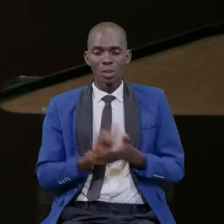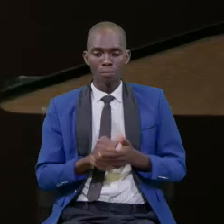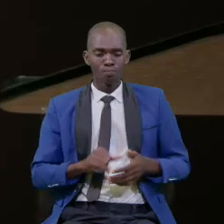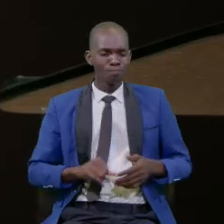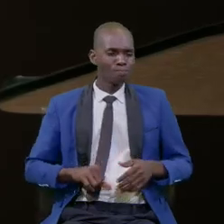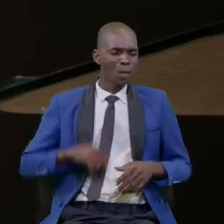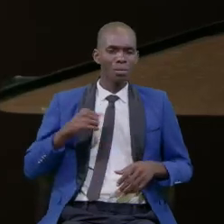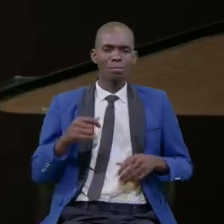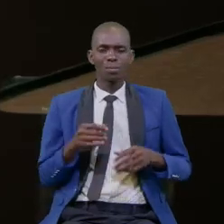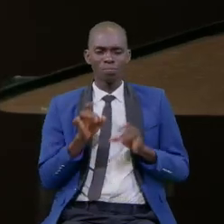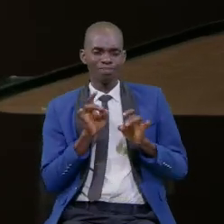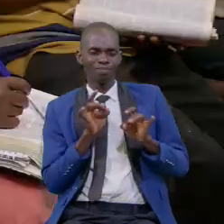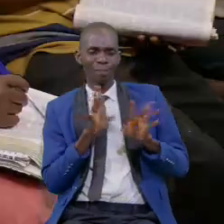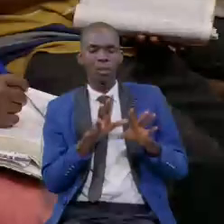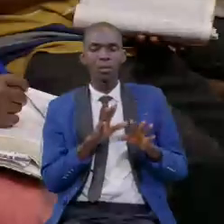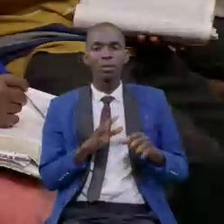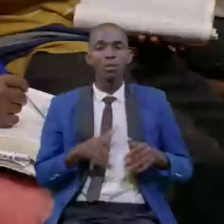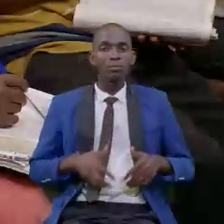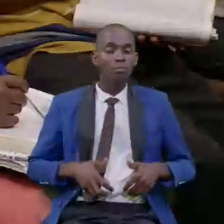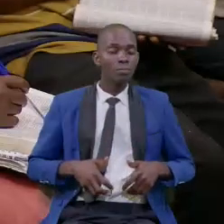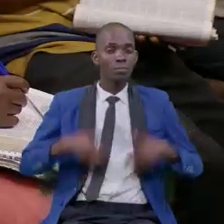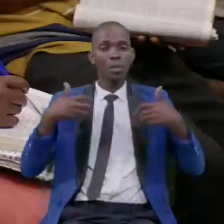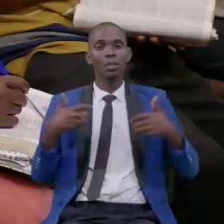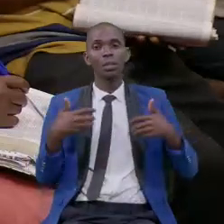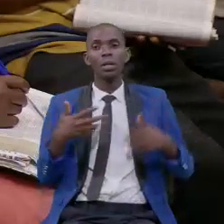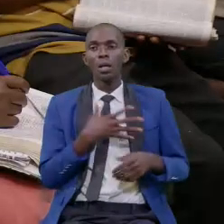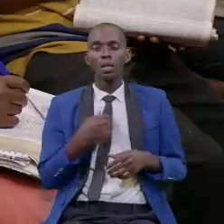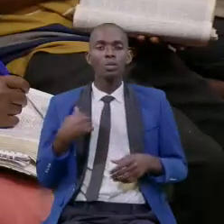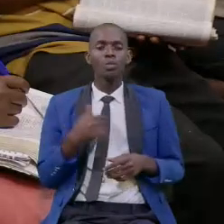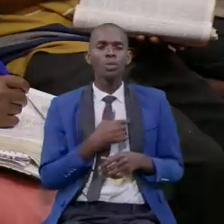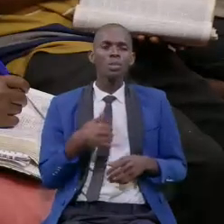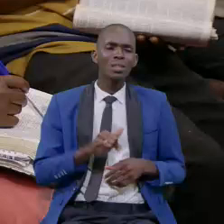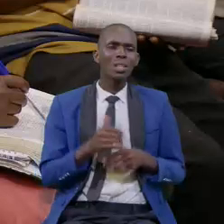temper, hypocritical temper, and we still have that